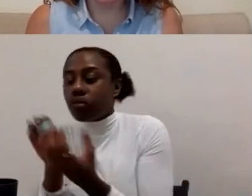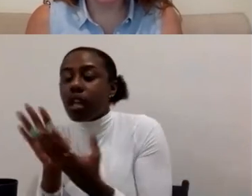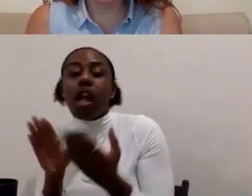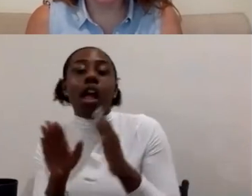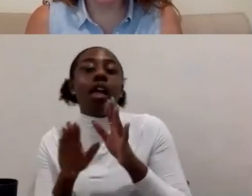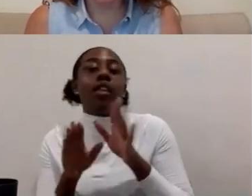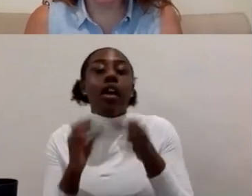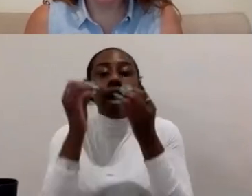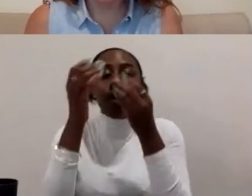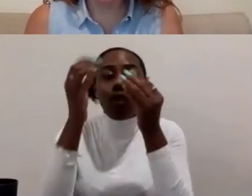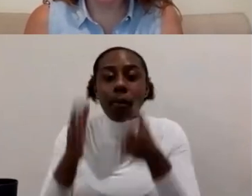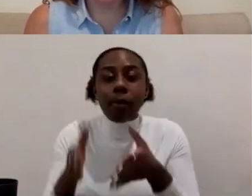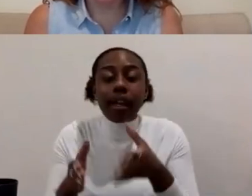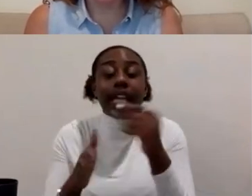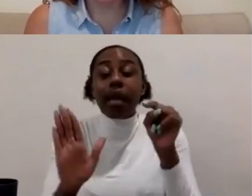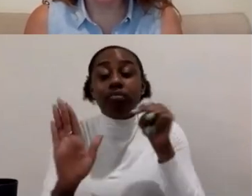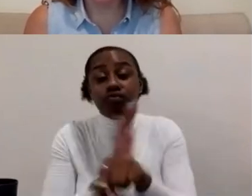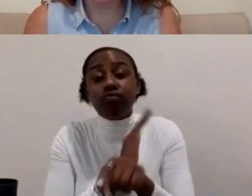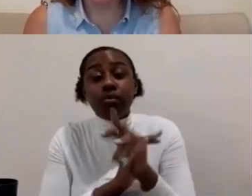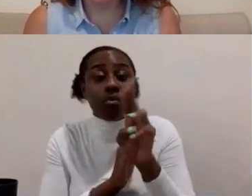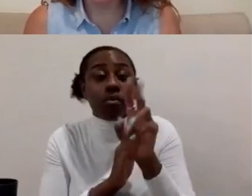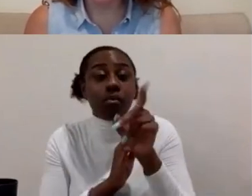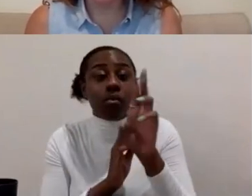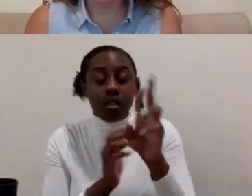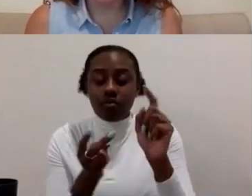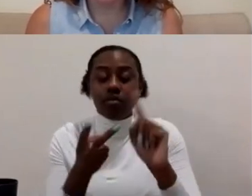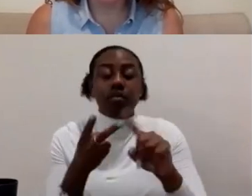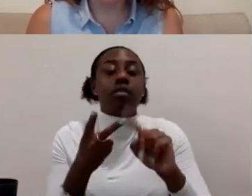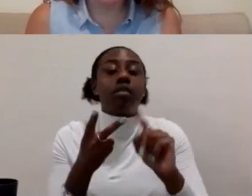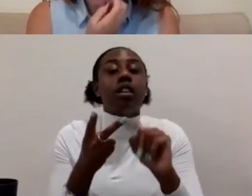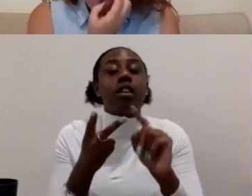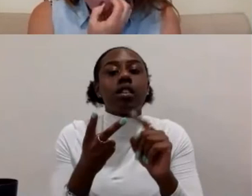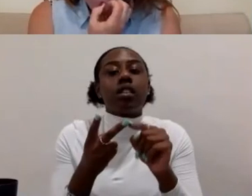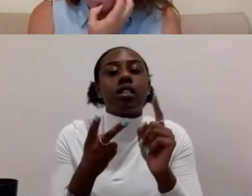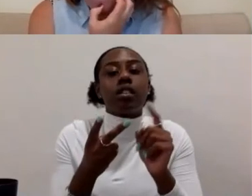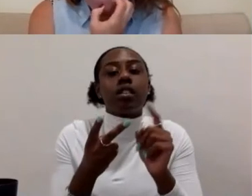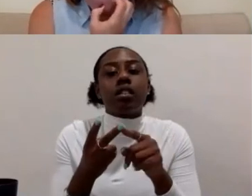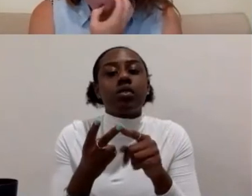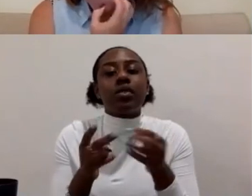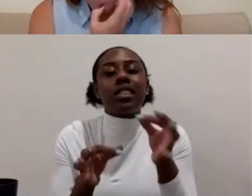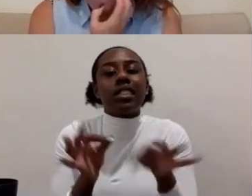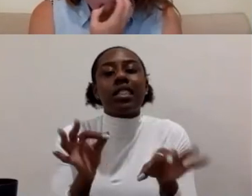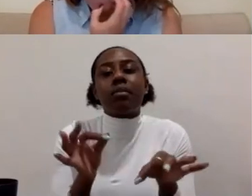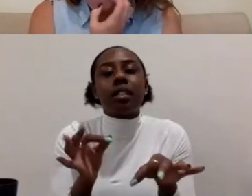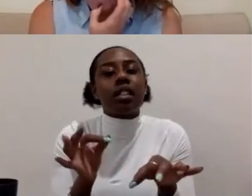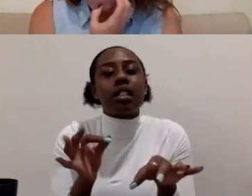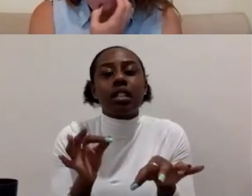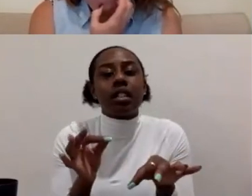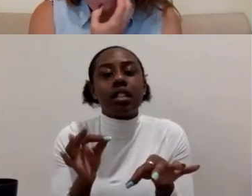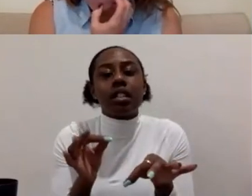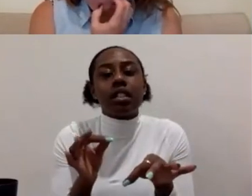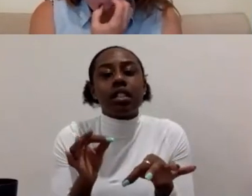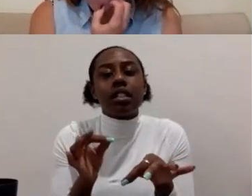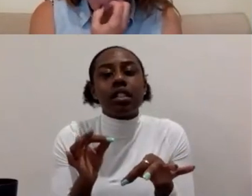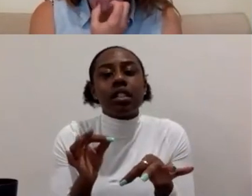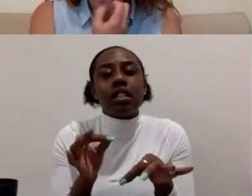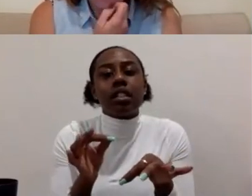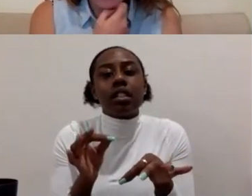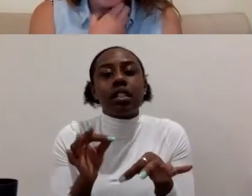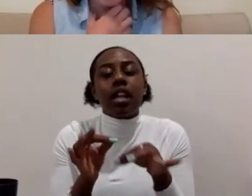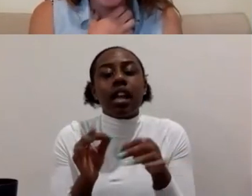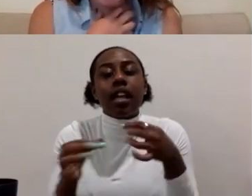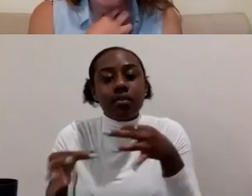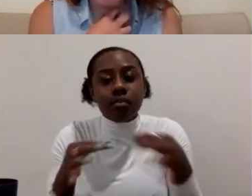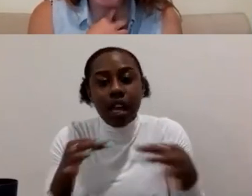outright murder. And then the second clip we saw was just lifting up the intentional targeting of the